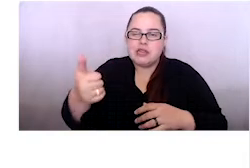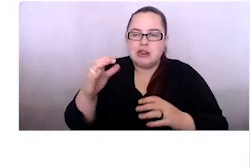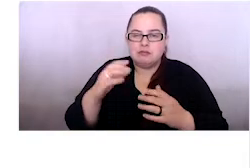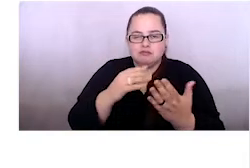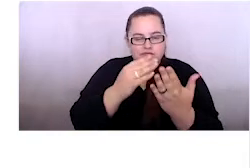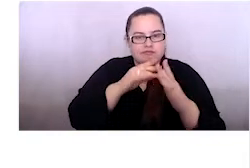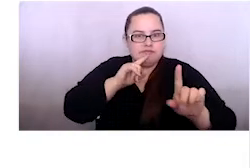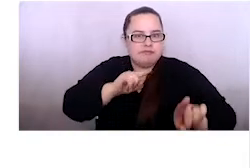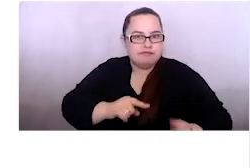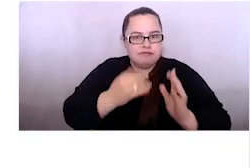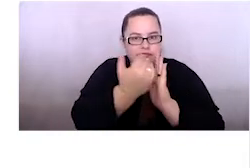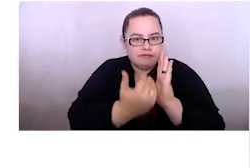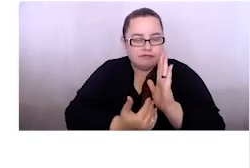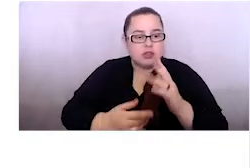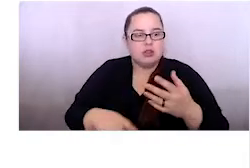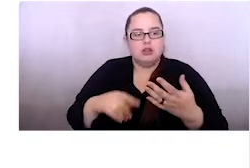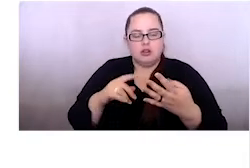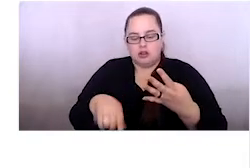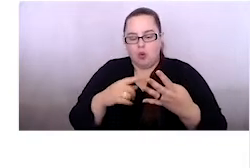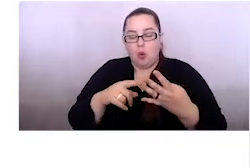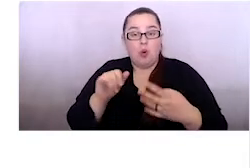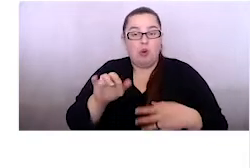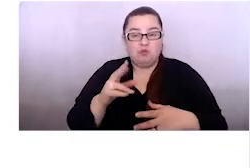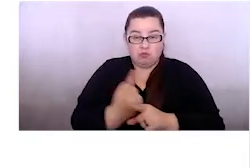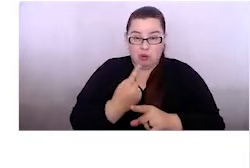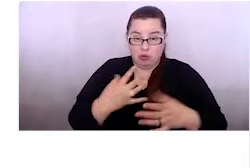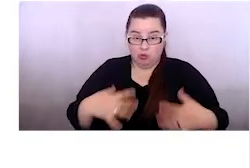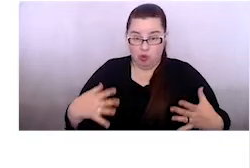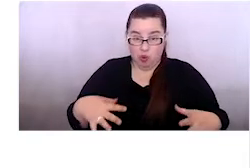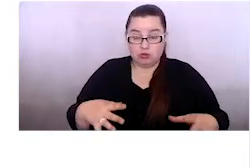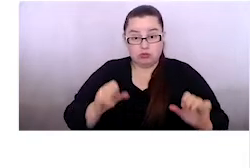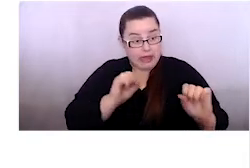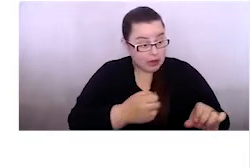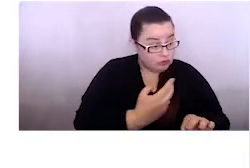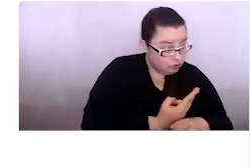what is not appropriate. Next slide, please.